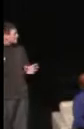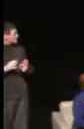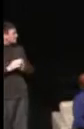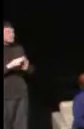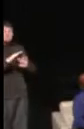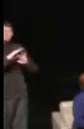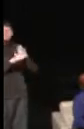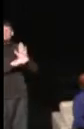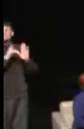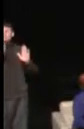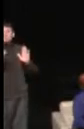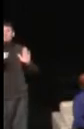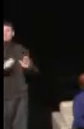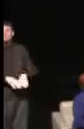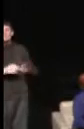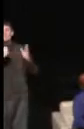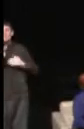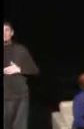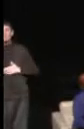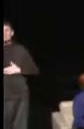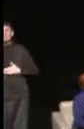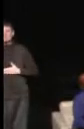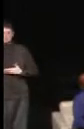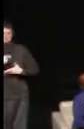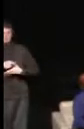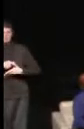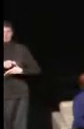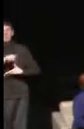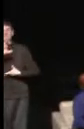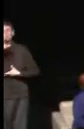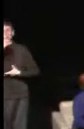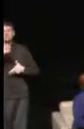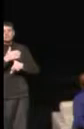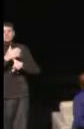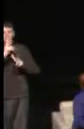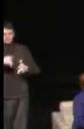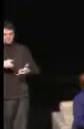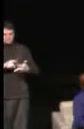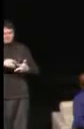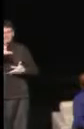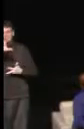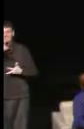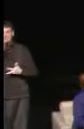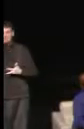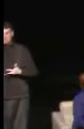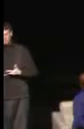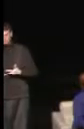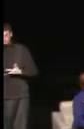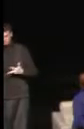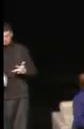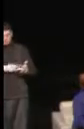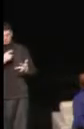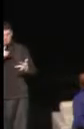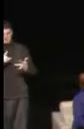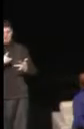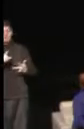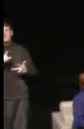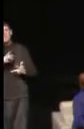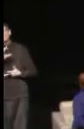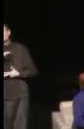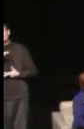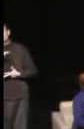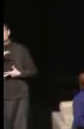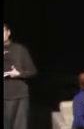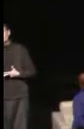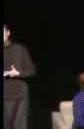presentations by the chair of our board, our president and CEO, as well as our chief financial officer. We'll then be moving into a presentation